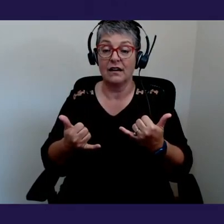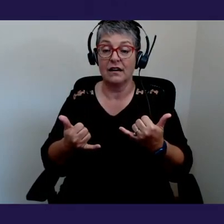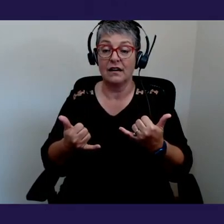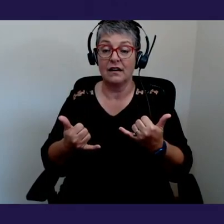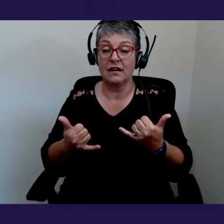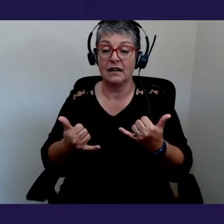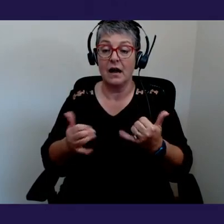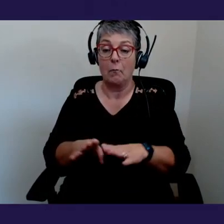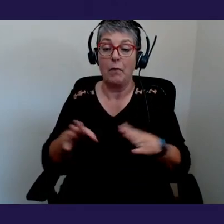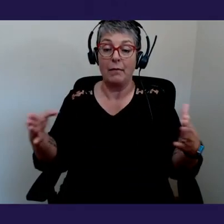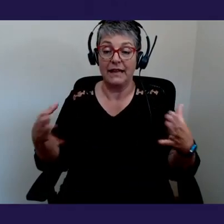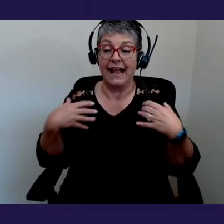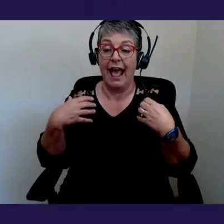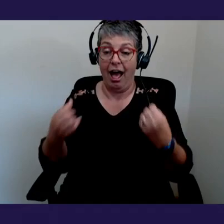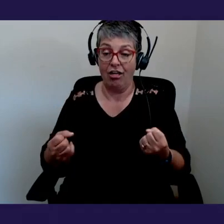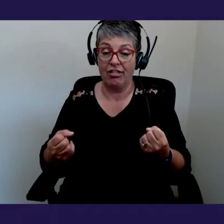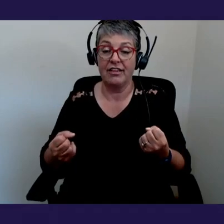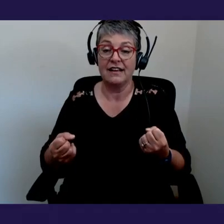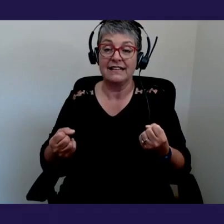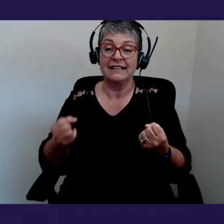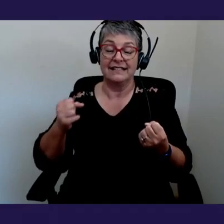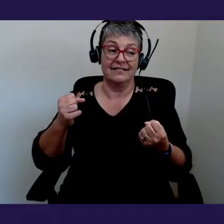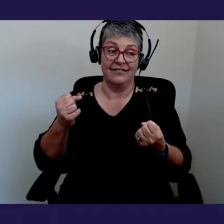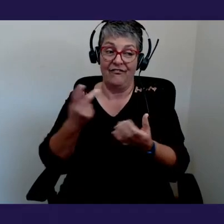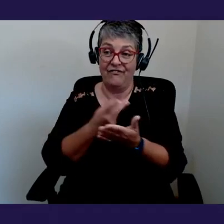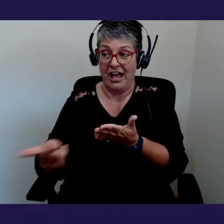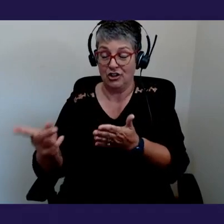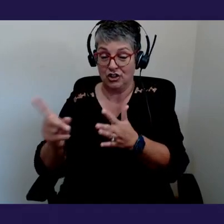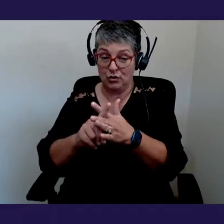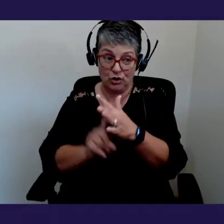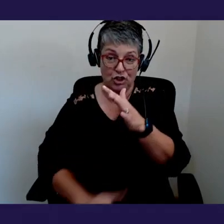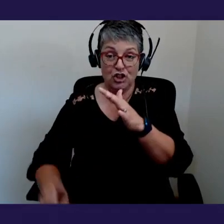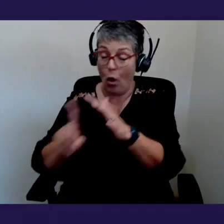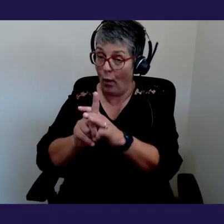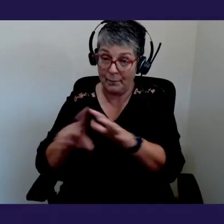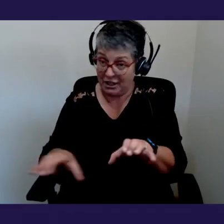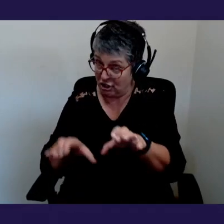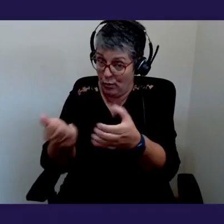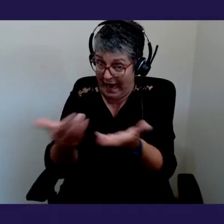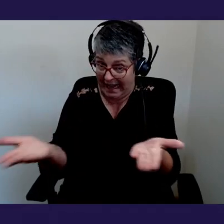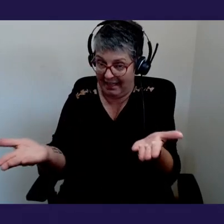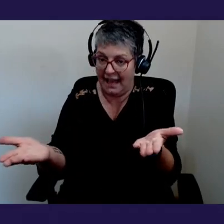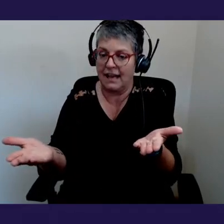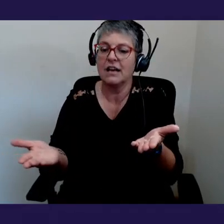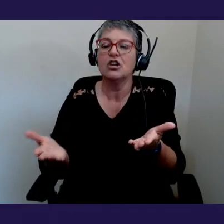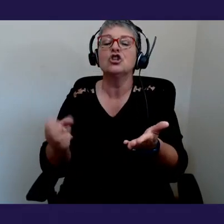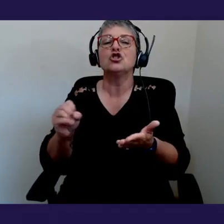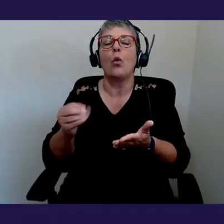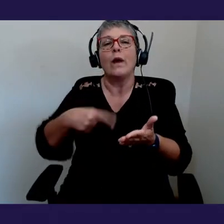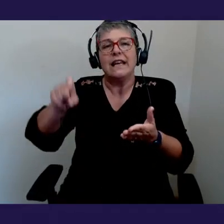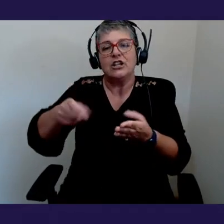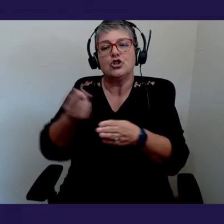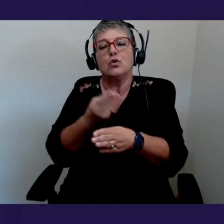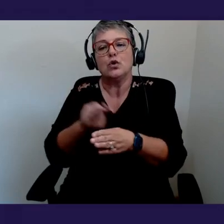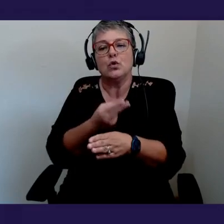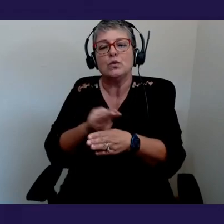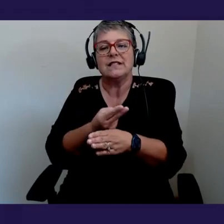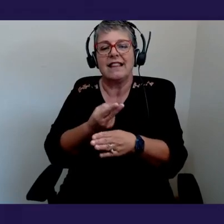health has consistently failed to show up. So let's use the excitement and the energy in this new